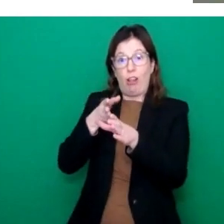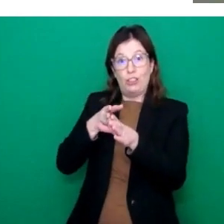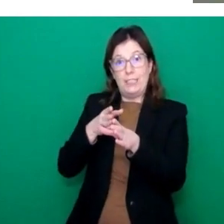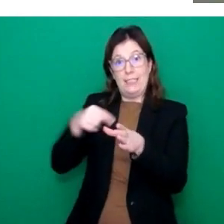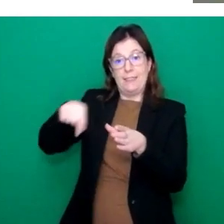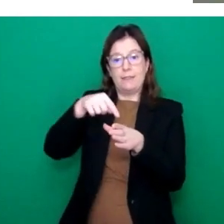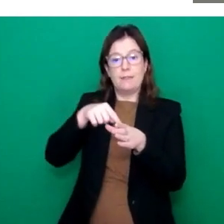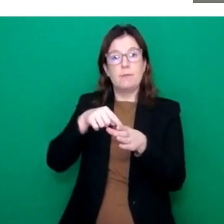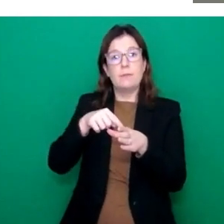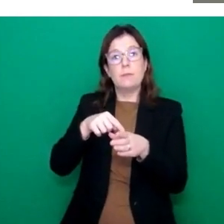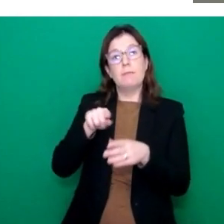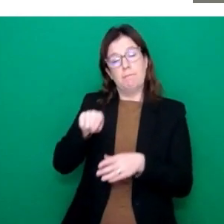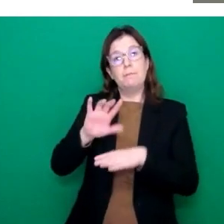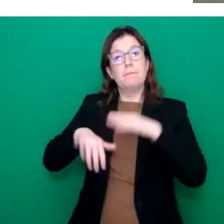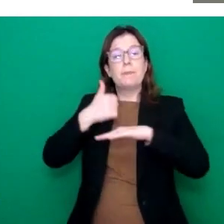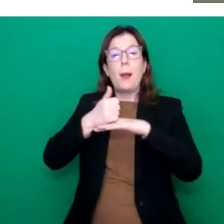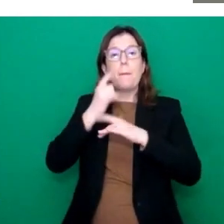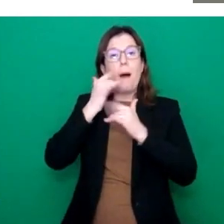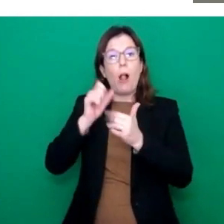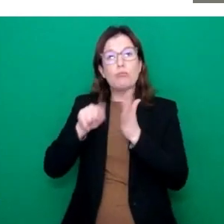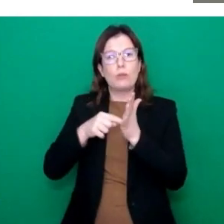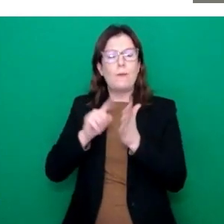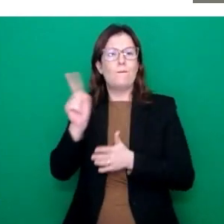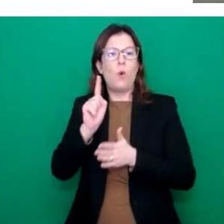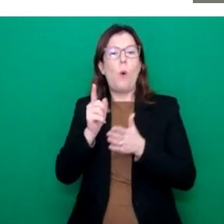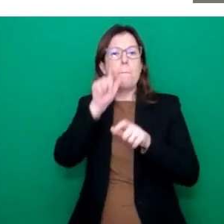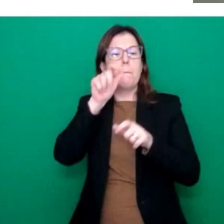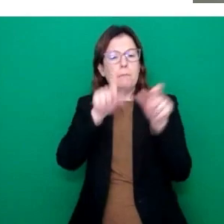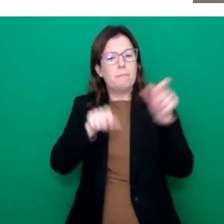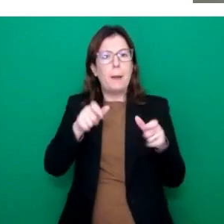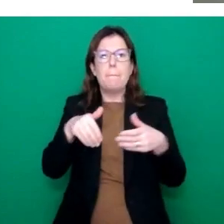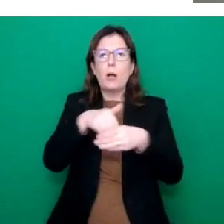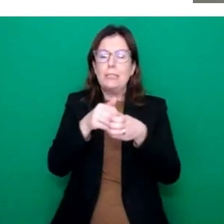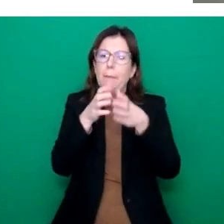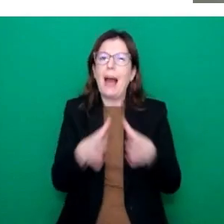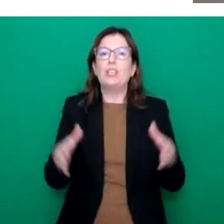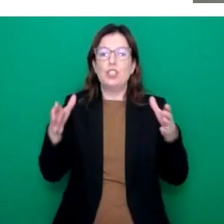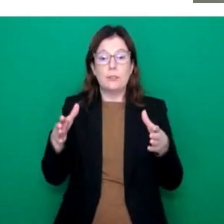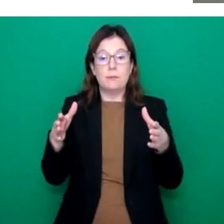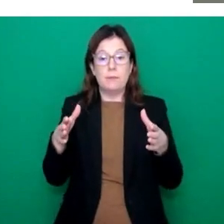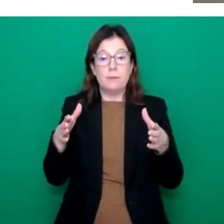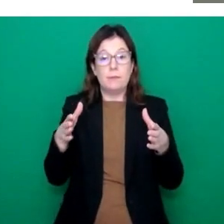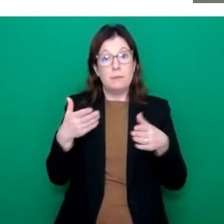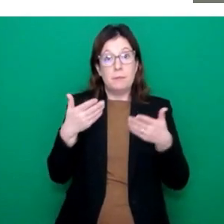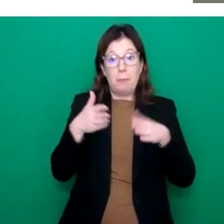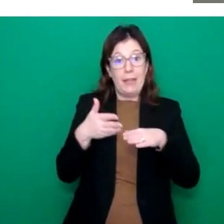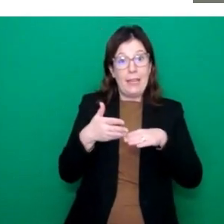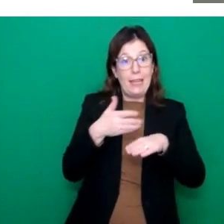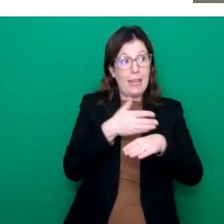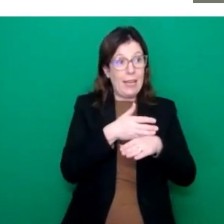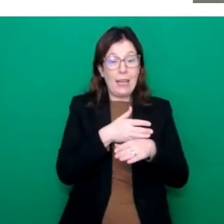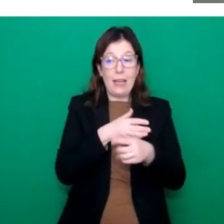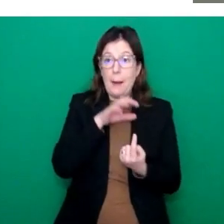This was for their pilot project on widening participation. Following pre, mid-placement